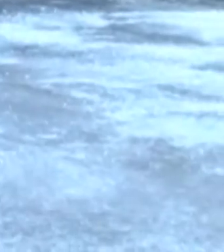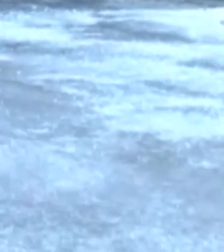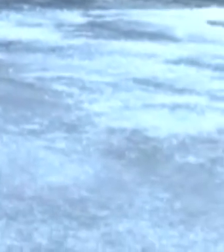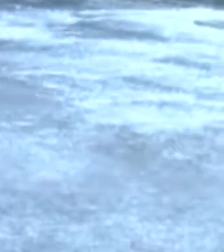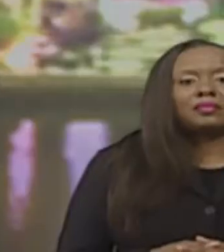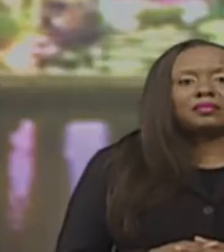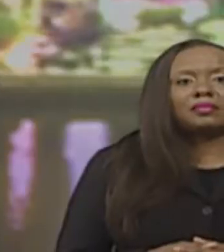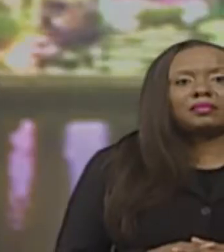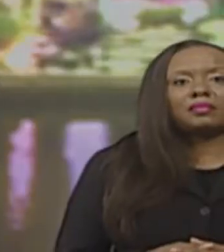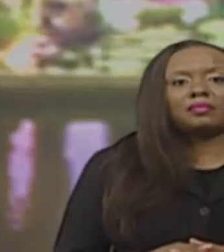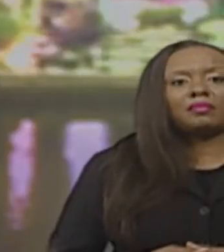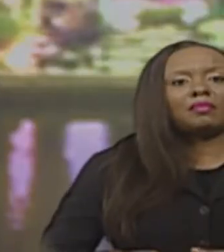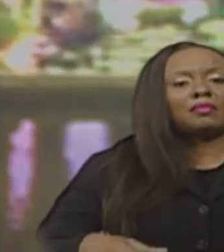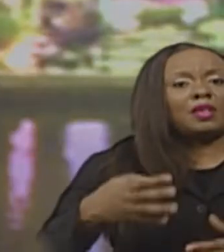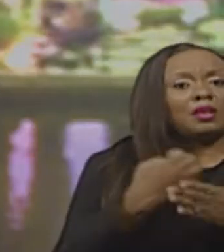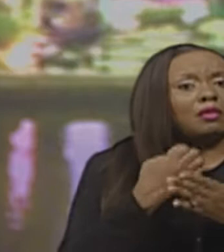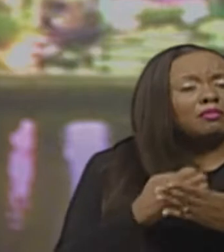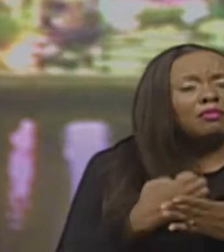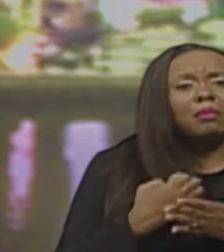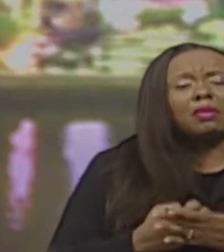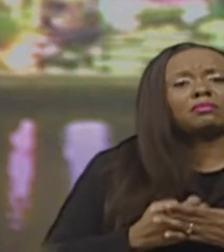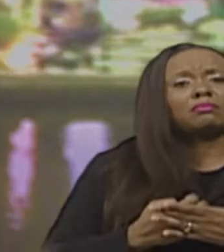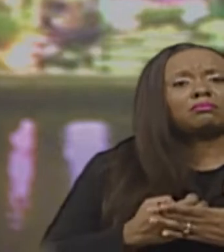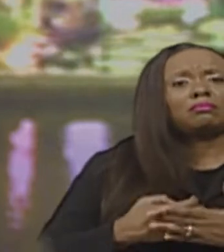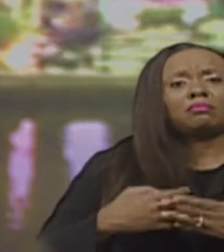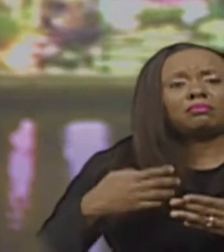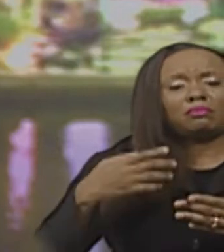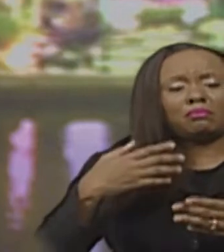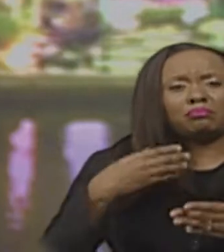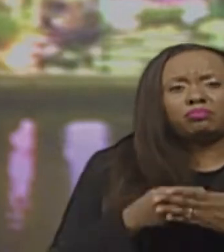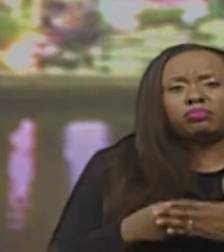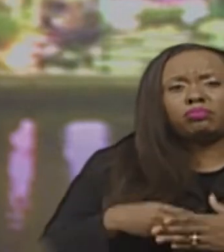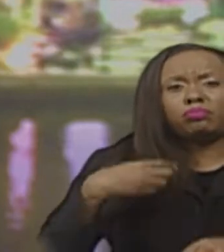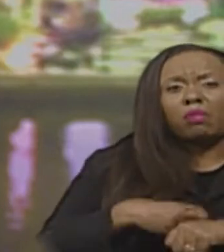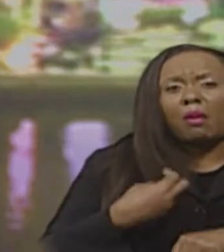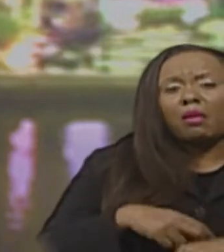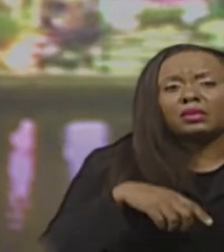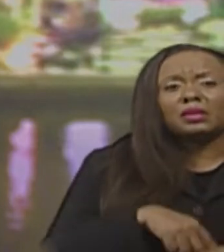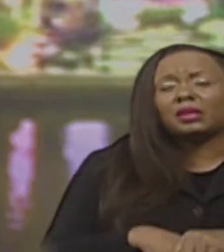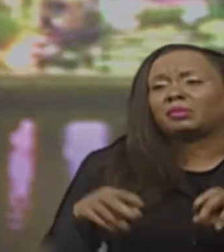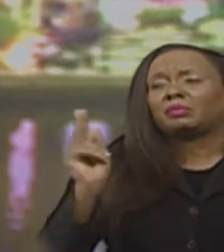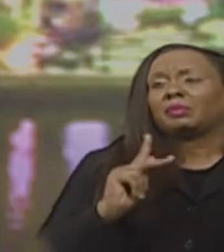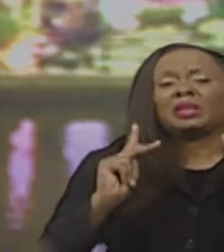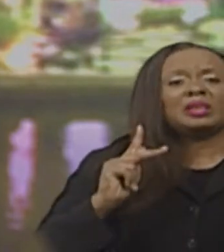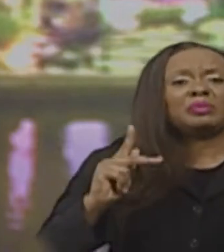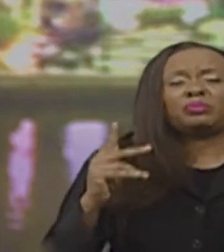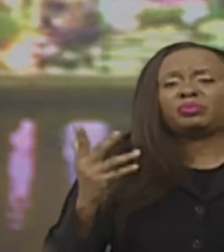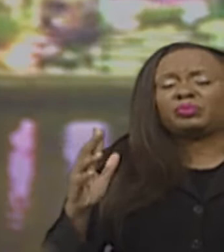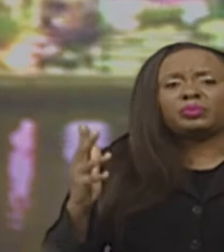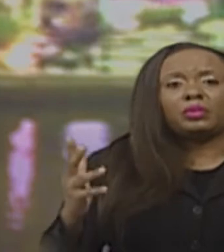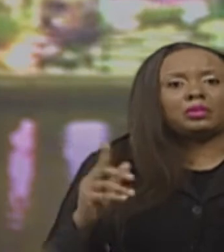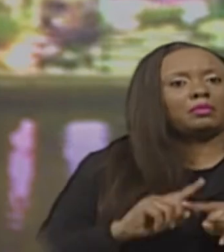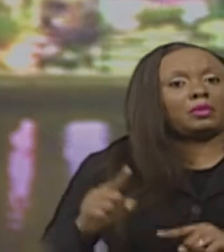CBC News. Thanks, Lisa. Well, despite the harsh economic climate and loads of public skepticism, one charity